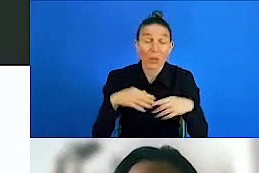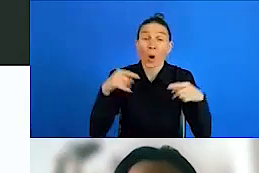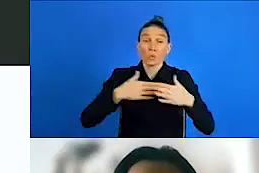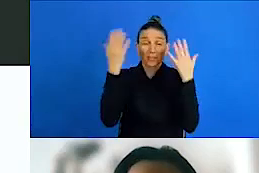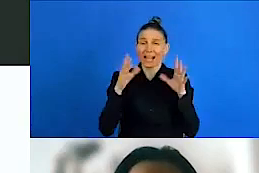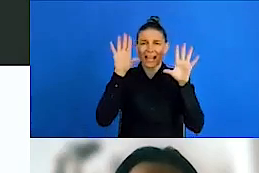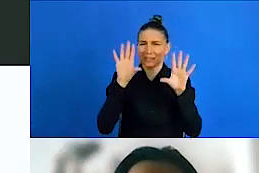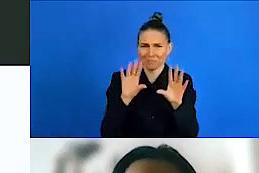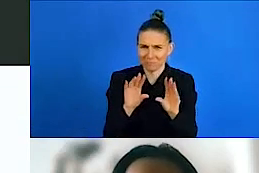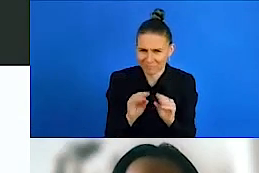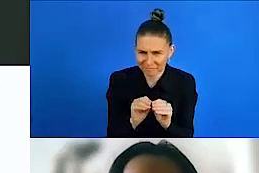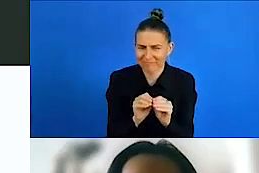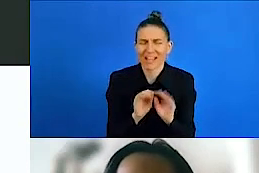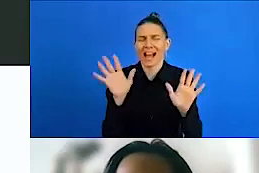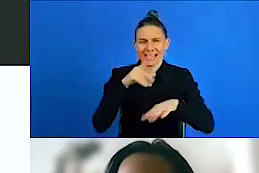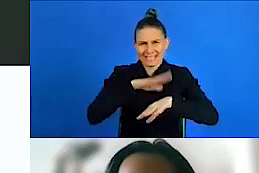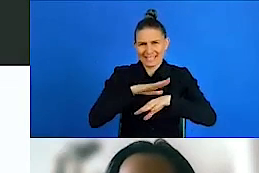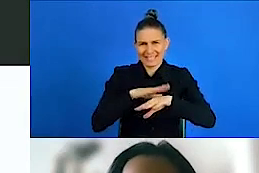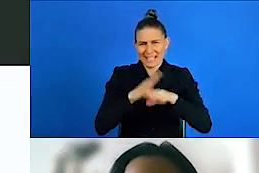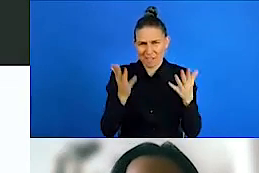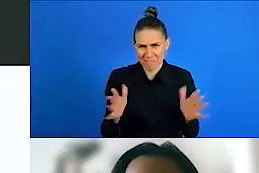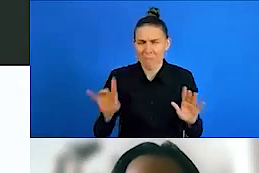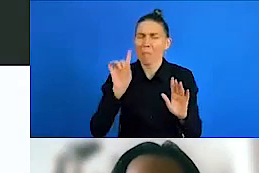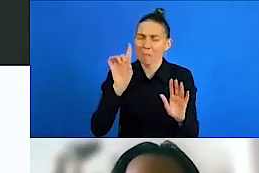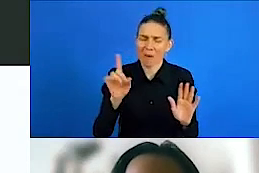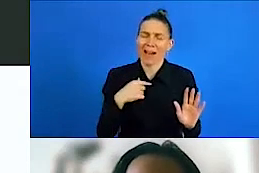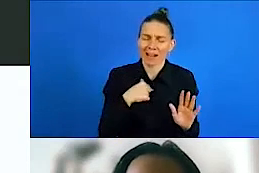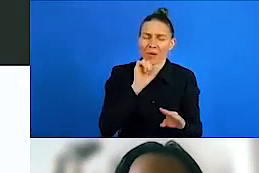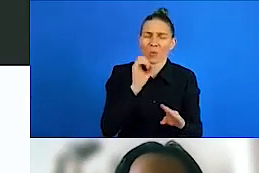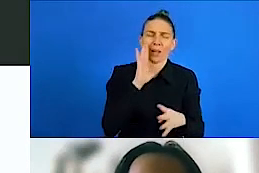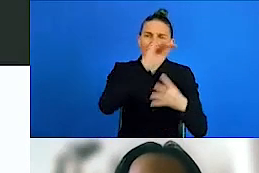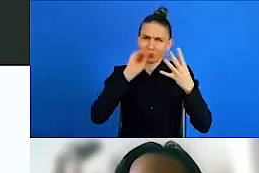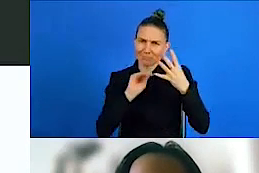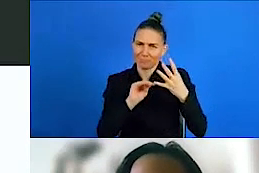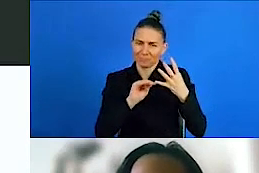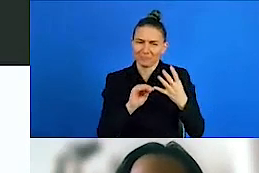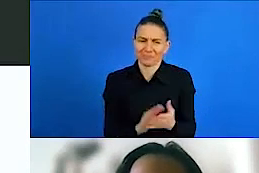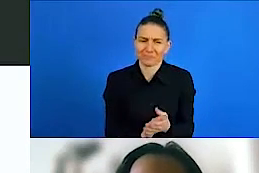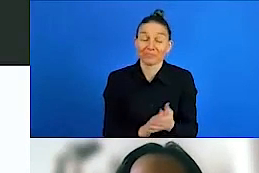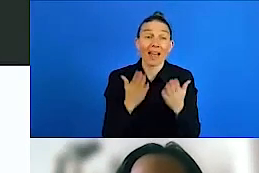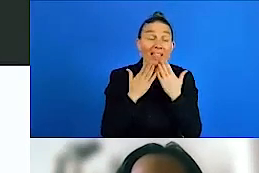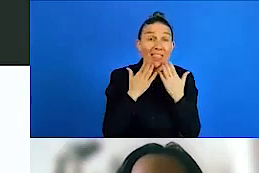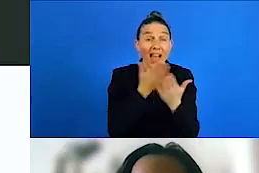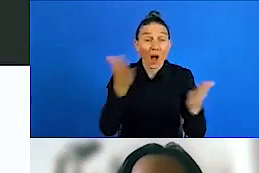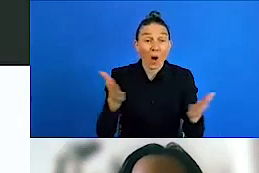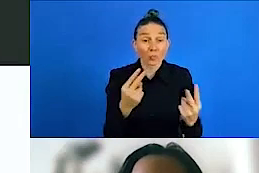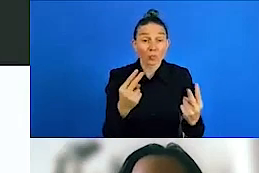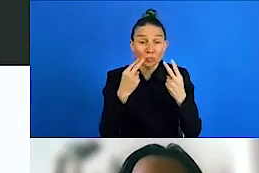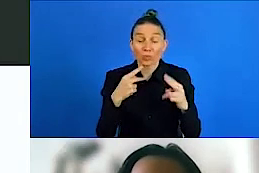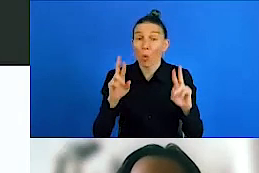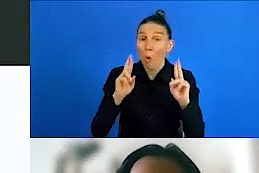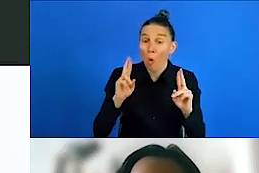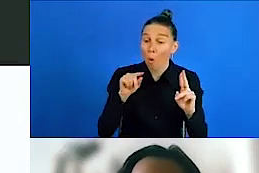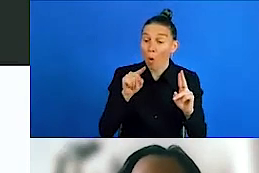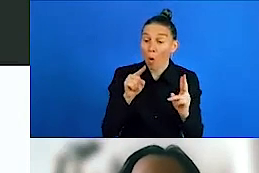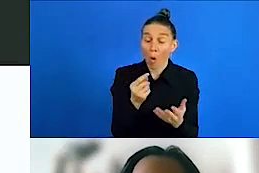almost sort of we've run out of time. And thank you very much for those who stayed. But I hope this has been a very